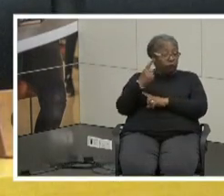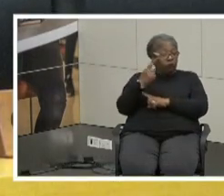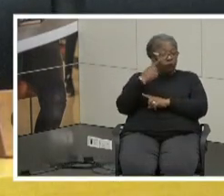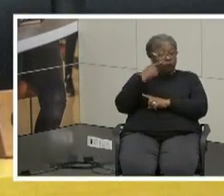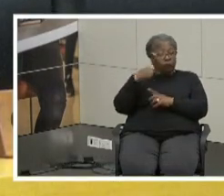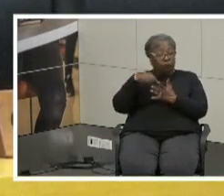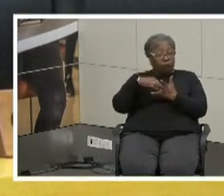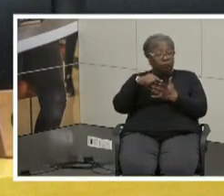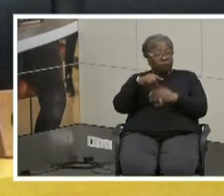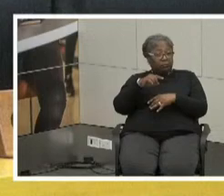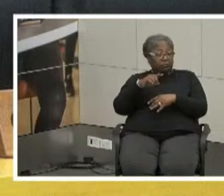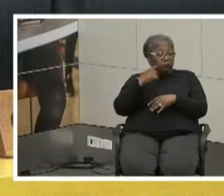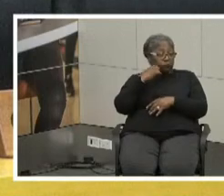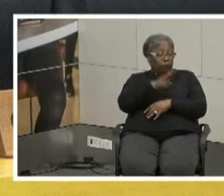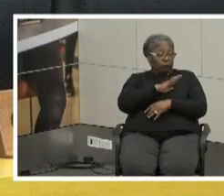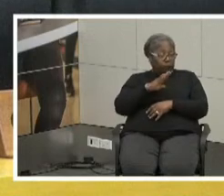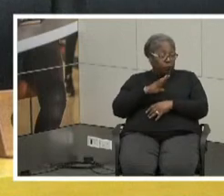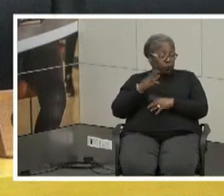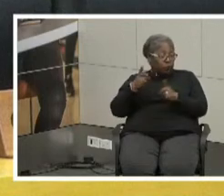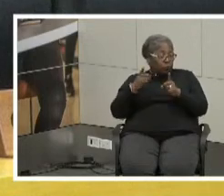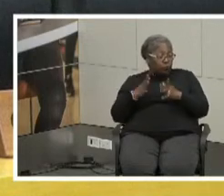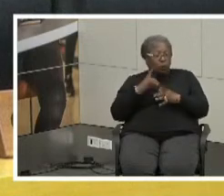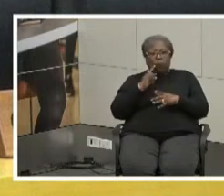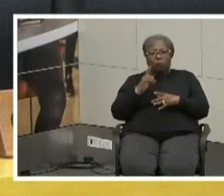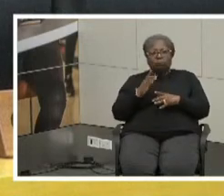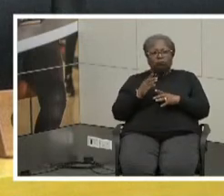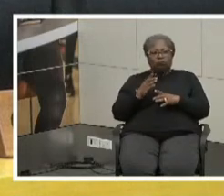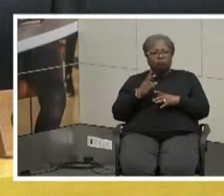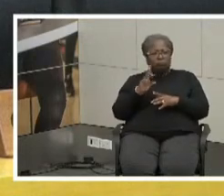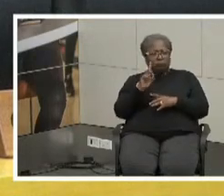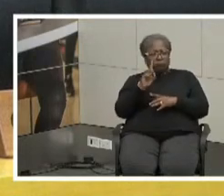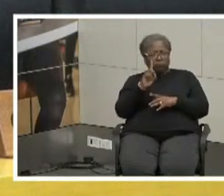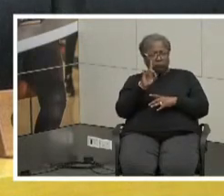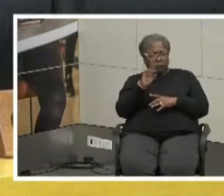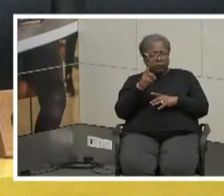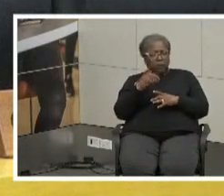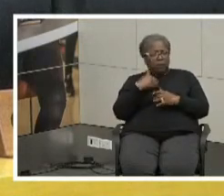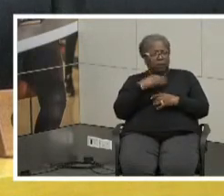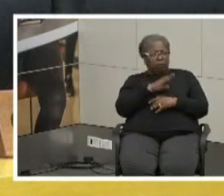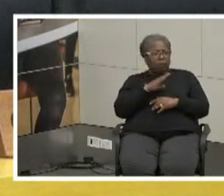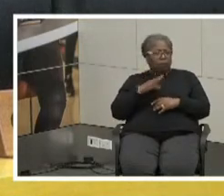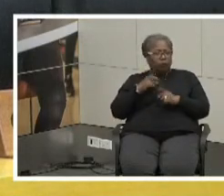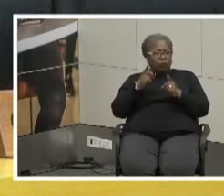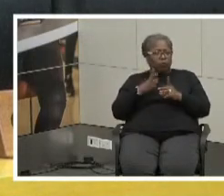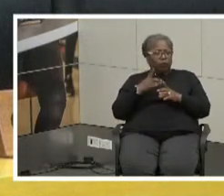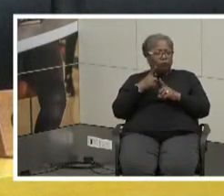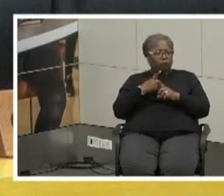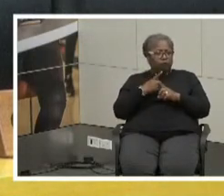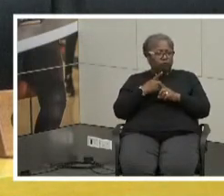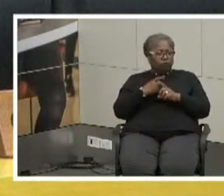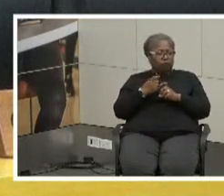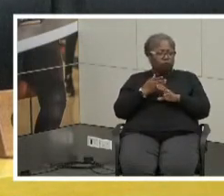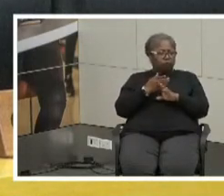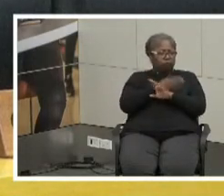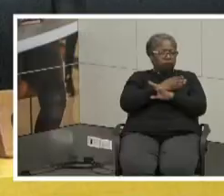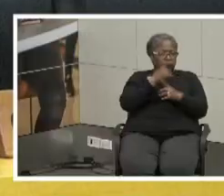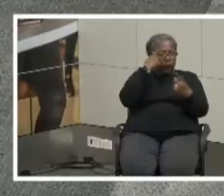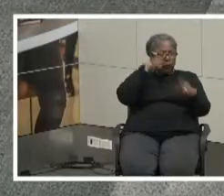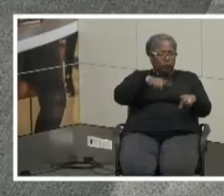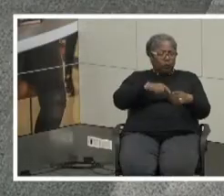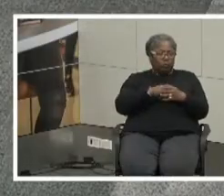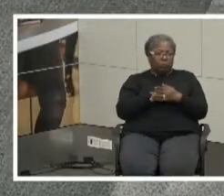this establishment of the board of directors or was there a board of directors under the current agreement or previous